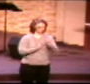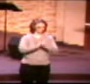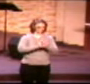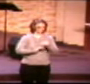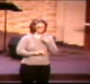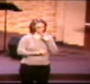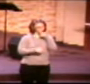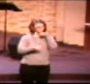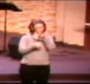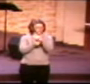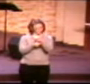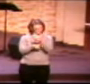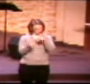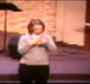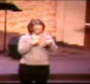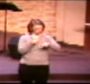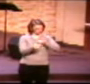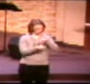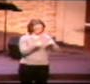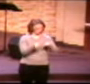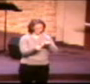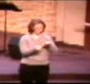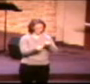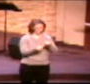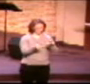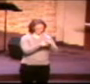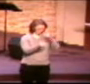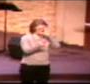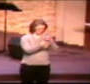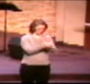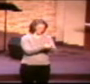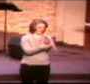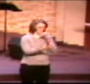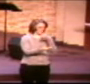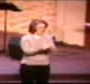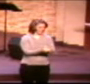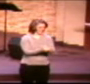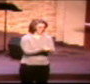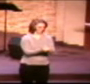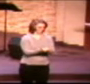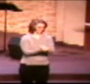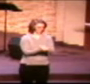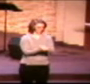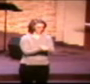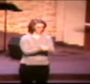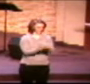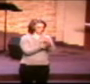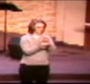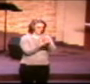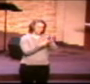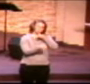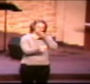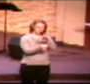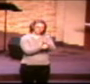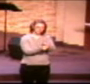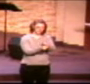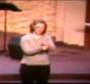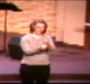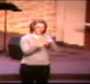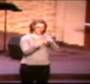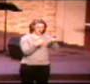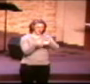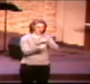say vows to one another as husband and wife sacred commitments that you make to one